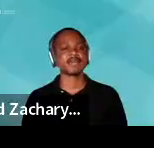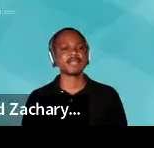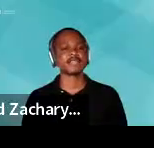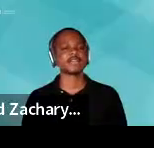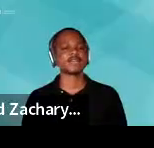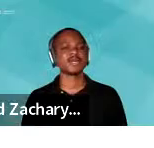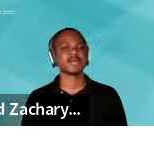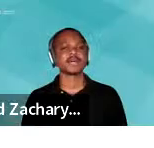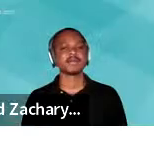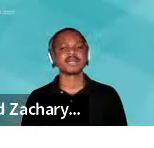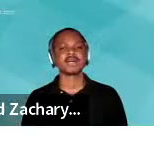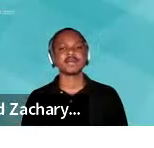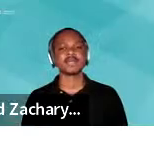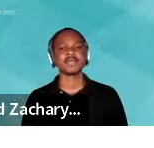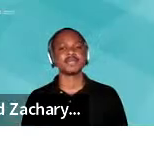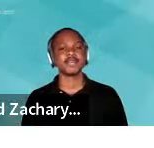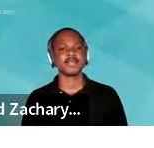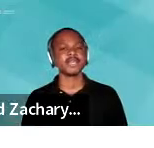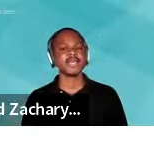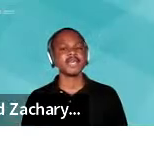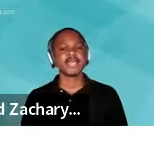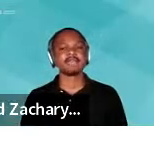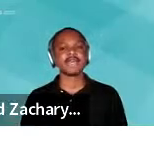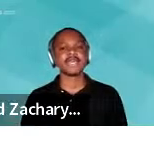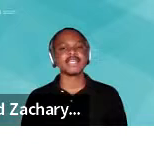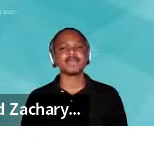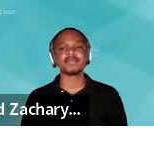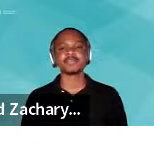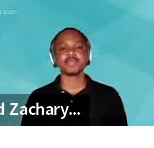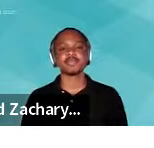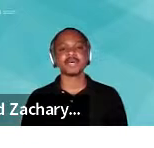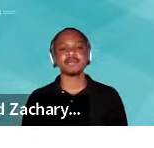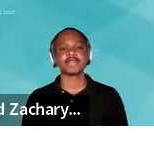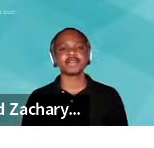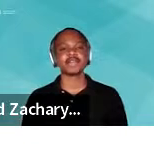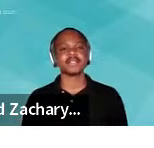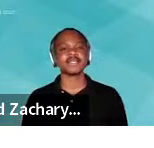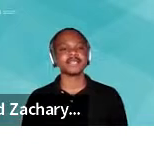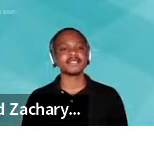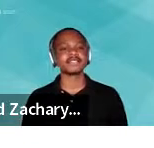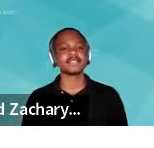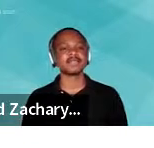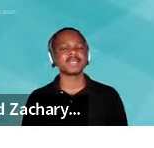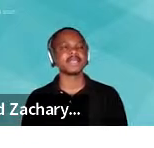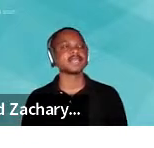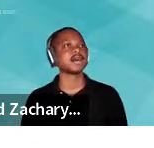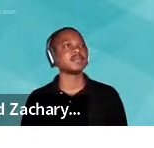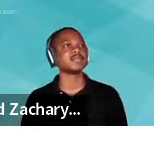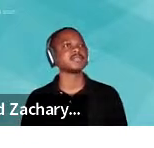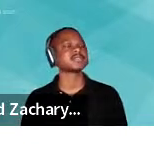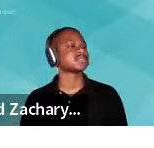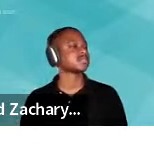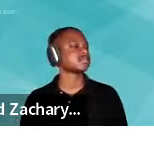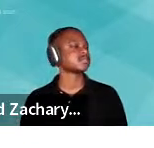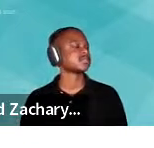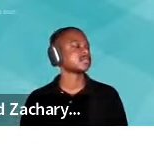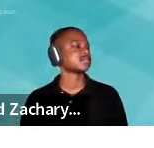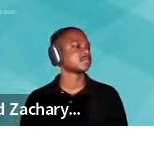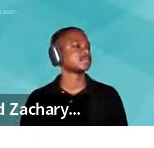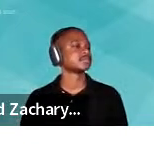this time, I would like to open up our public comment period and invite any members from the public that are in attendance to make any